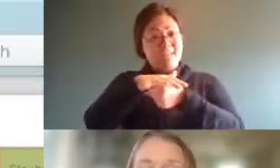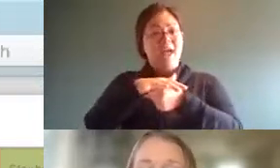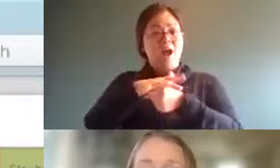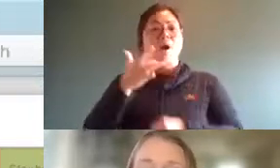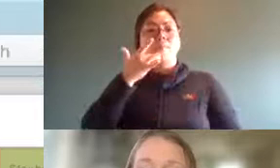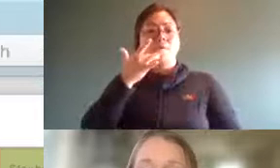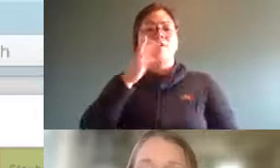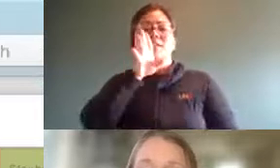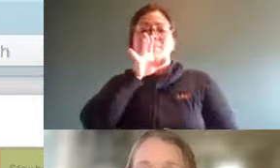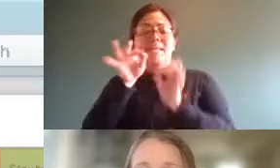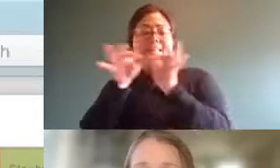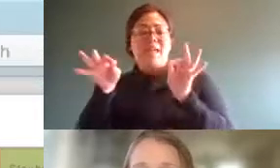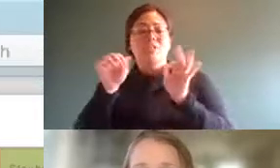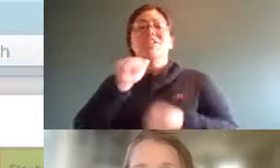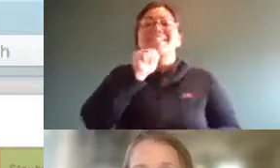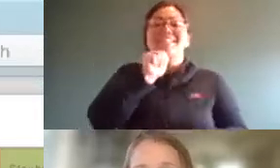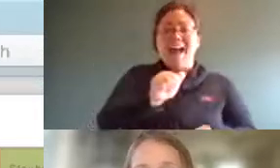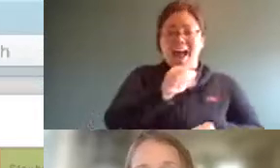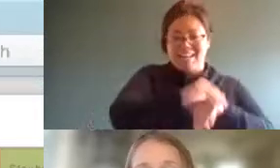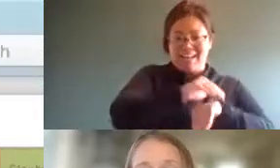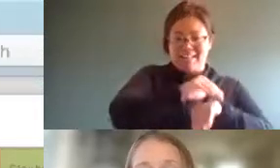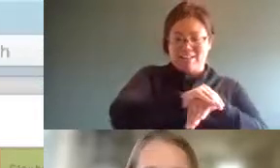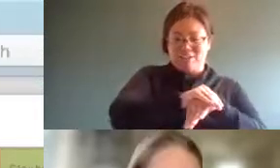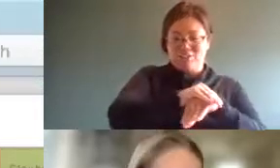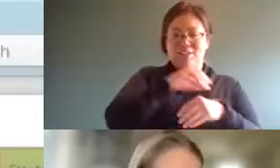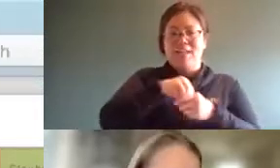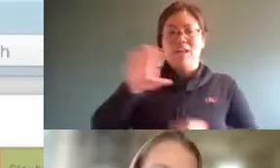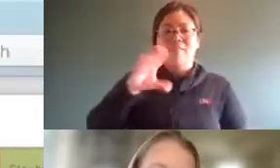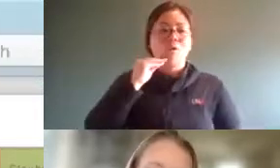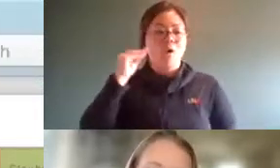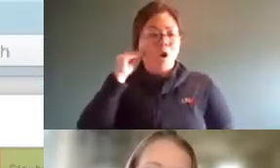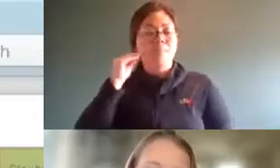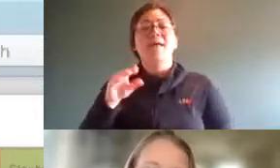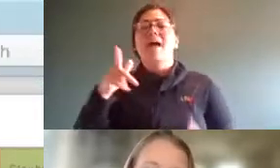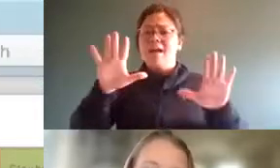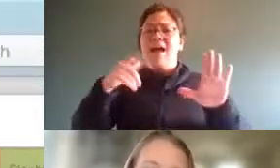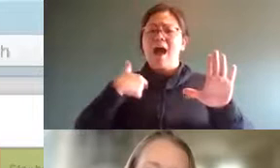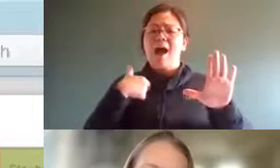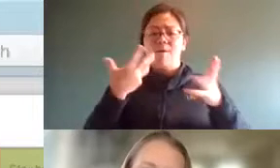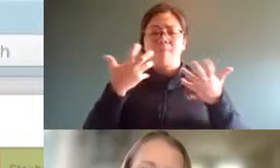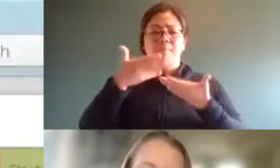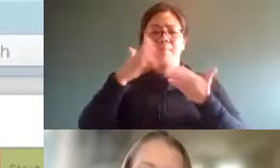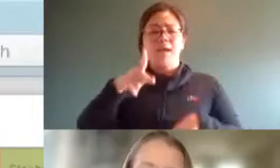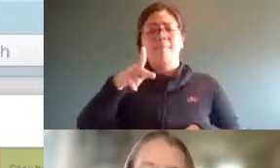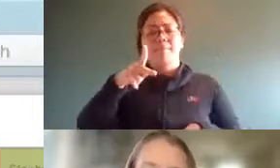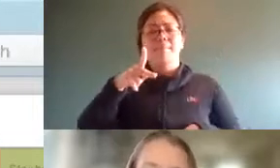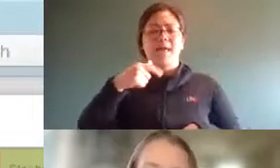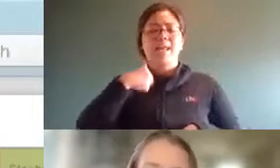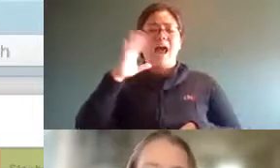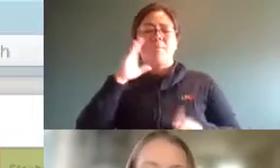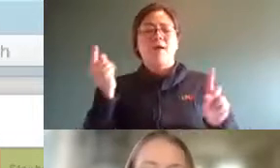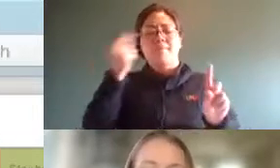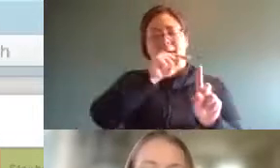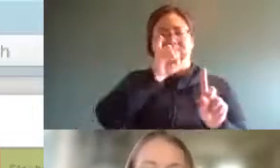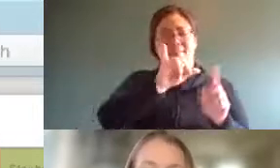a language other than English in the home. I wanted to bring this up because, and I'll come back to this again